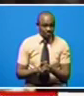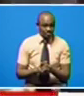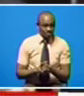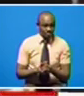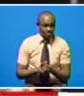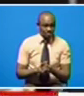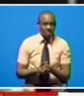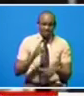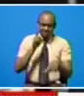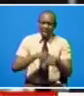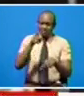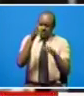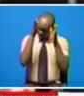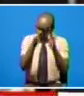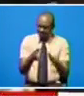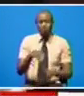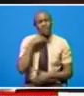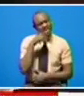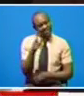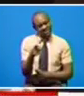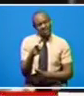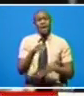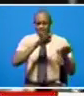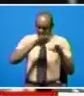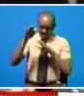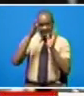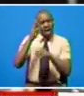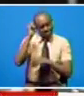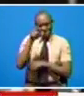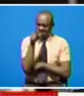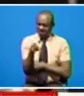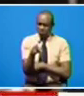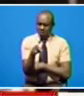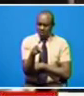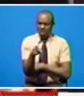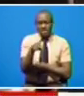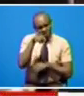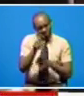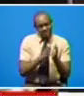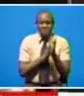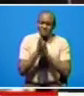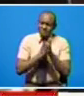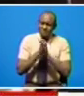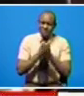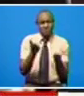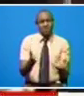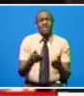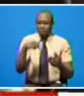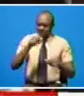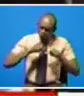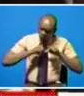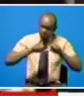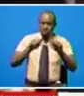The loss of his parliamentary seat did not in any way dampen his desire to continue